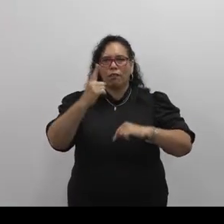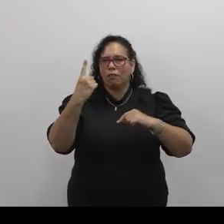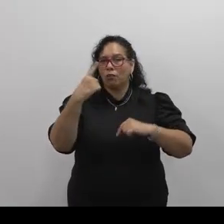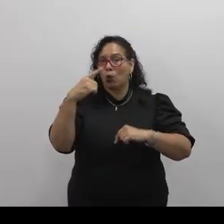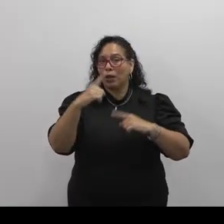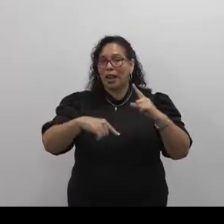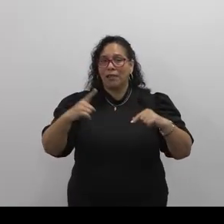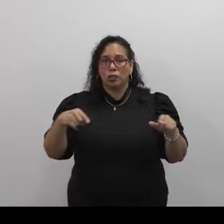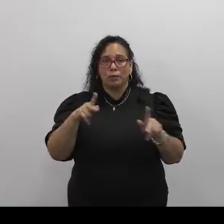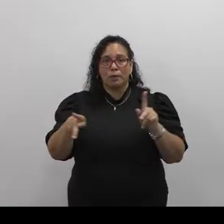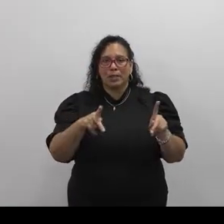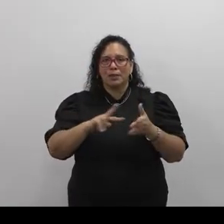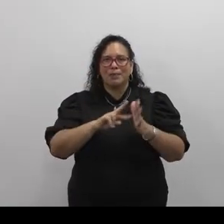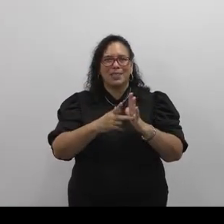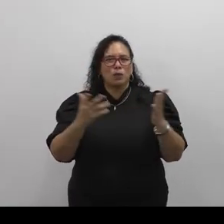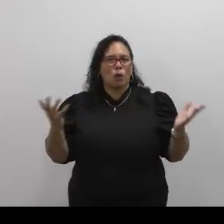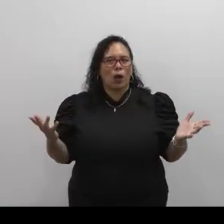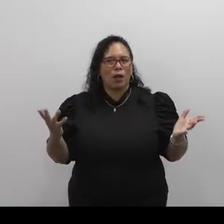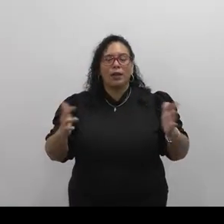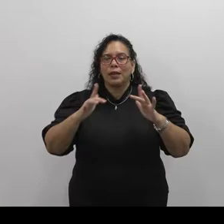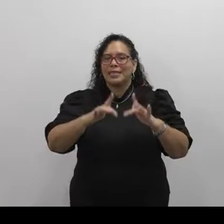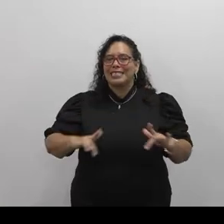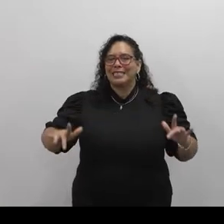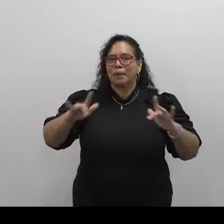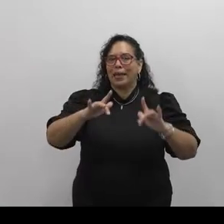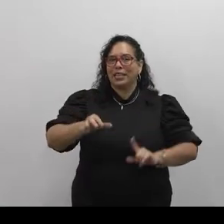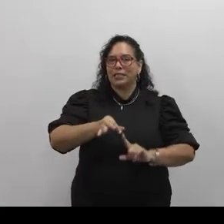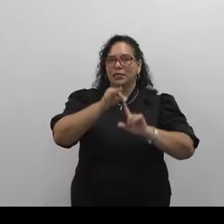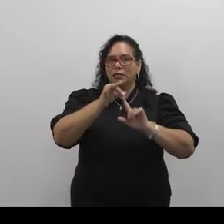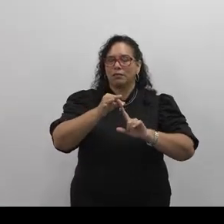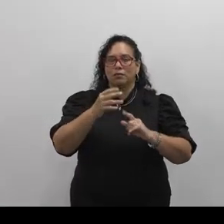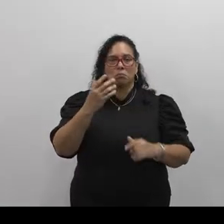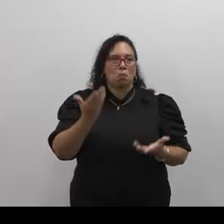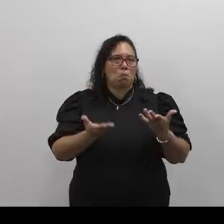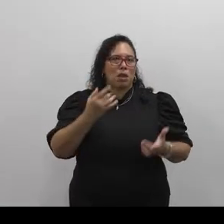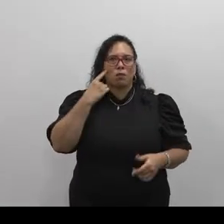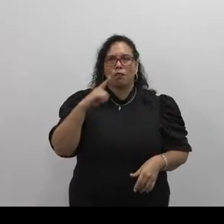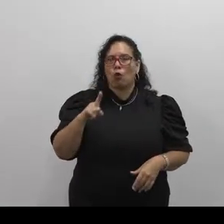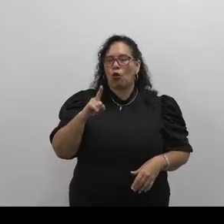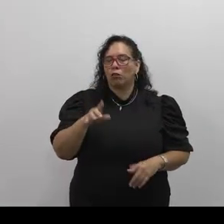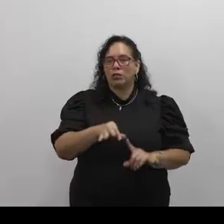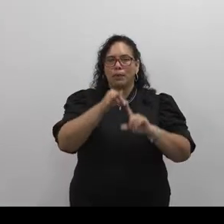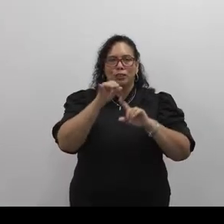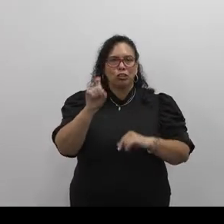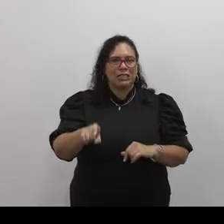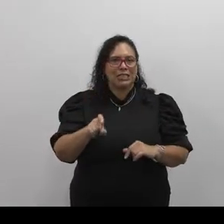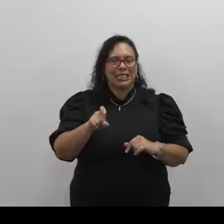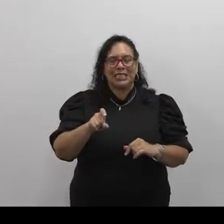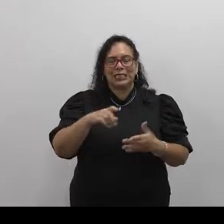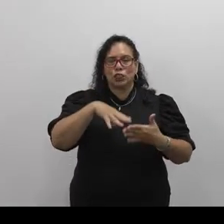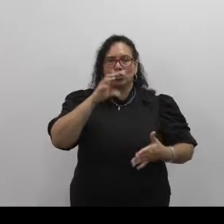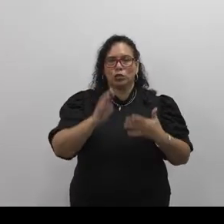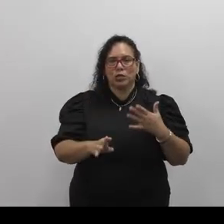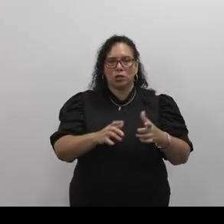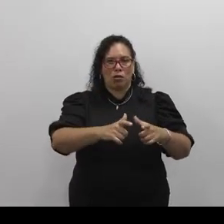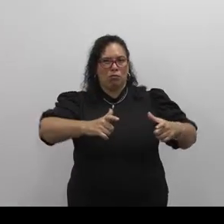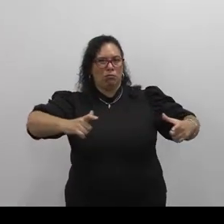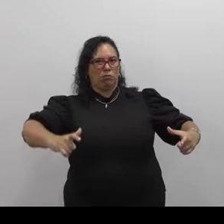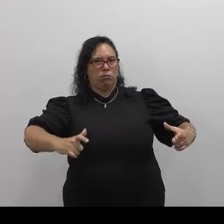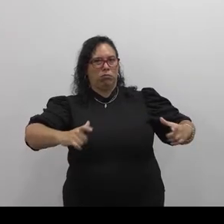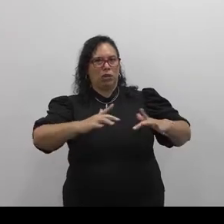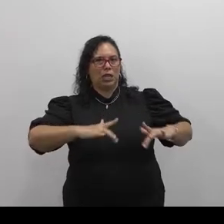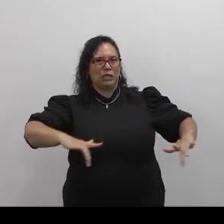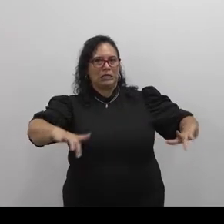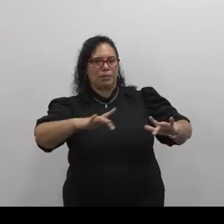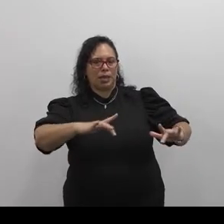population? Perhaps it's spaces unique to our special needs students, right? So in many cases, those are larger spaces. Sometimes